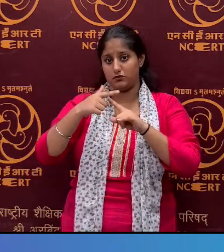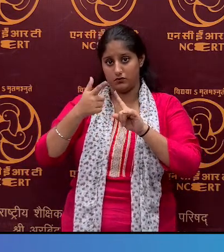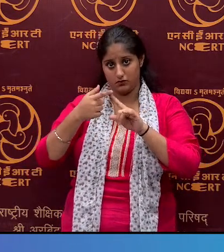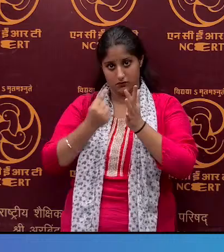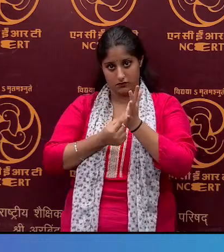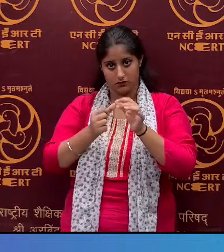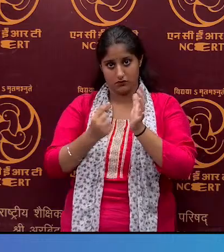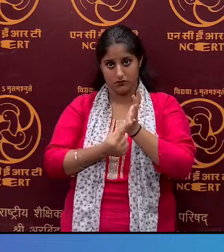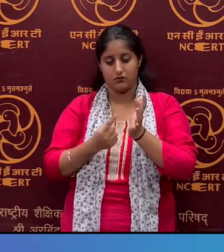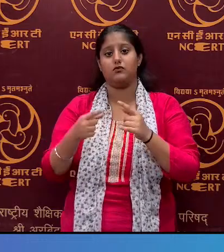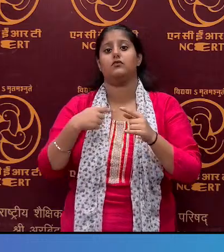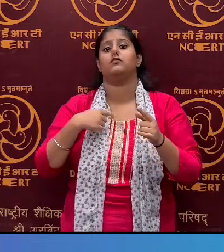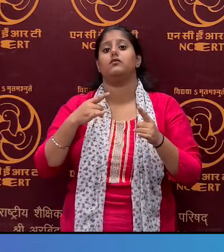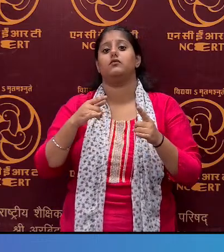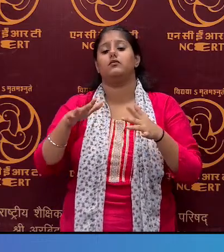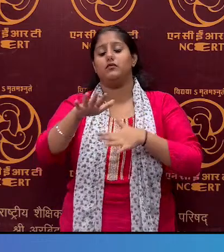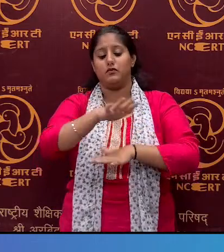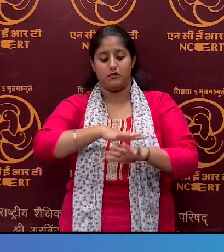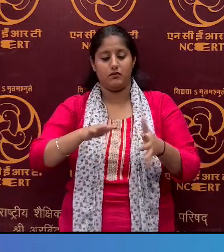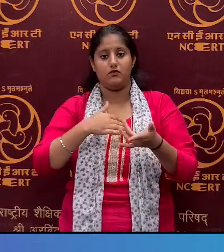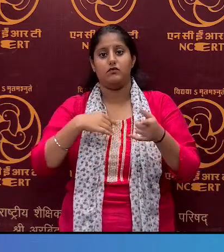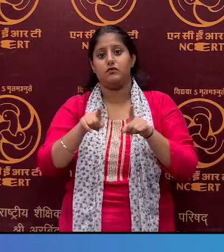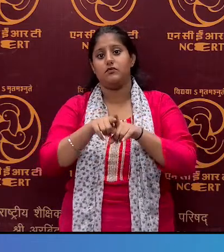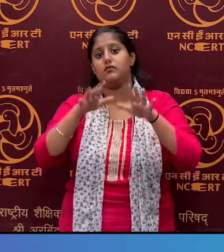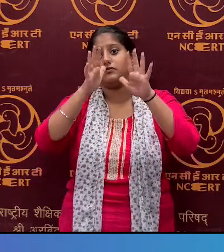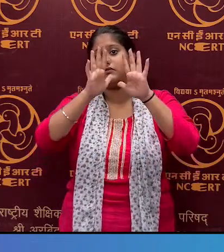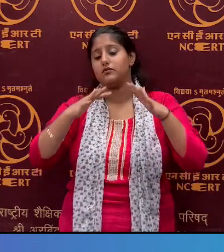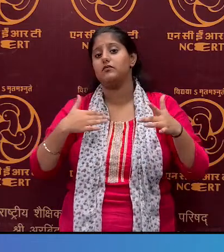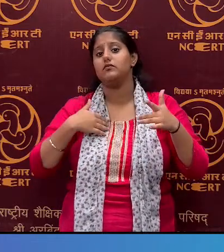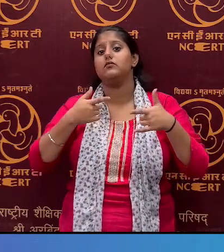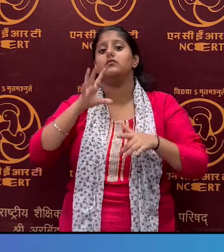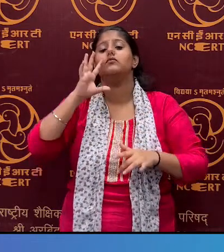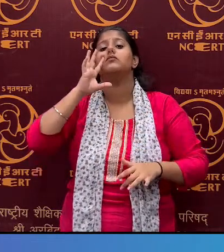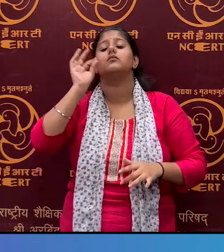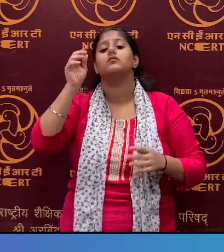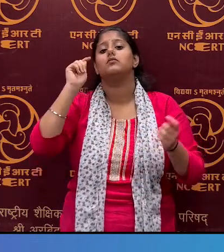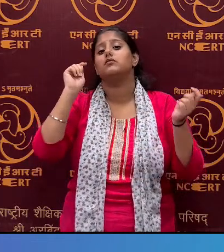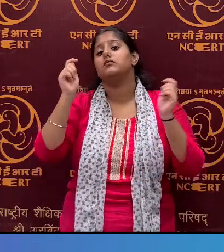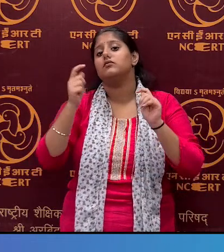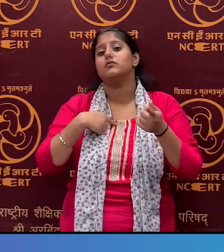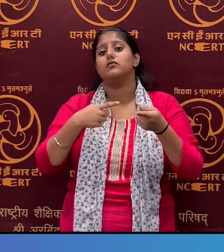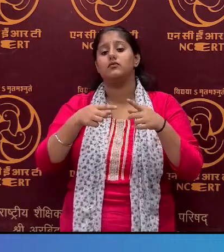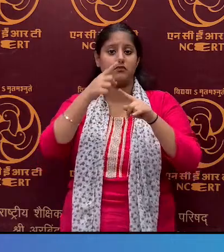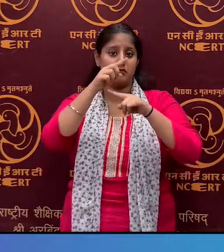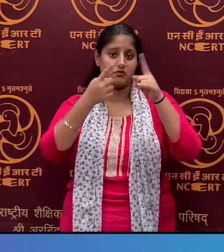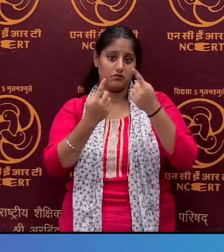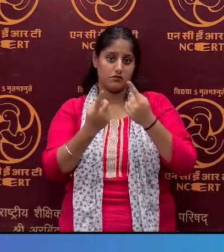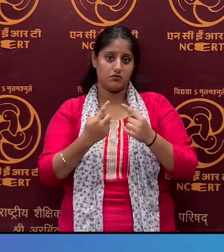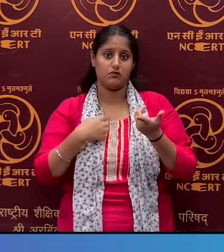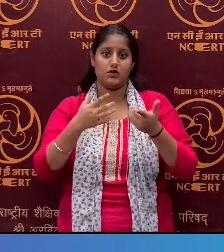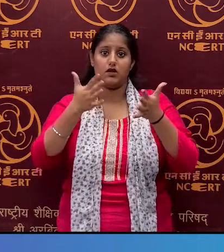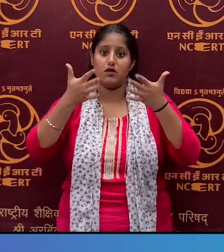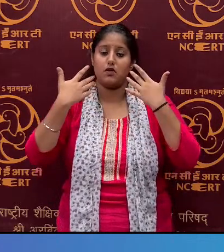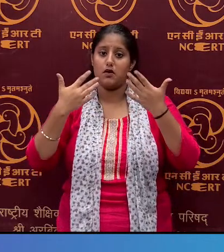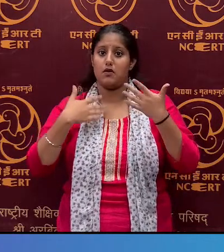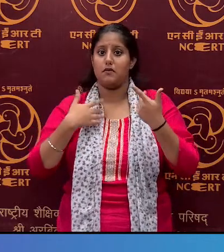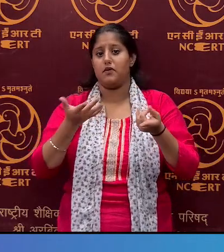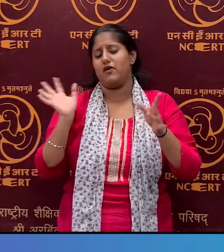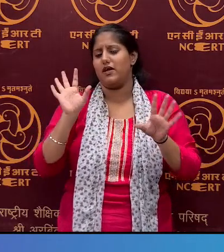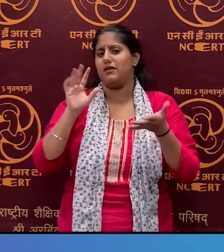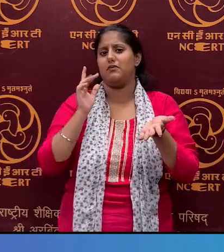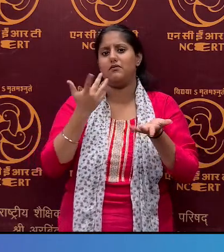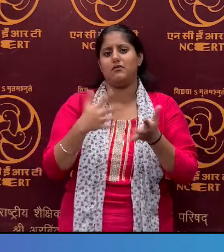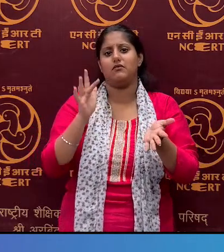plains, right? These mountains play an important role to determine the climate of any